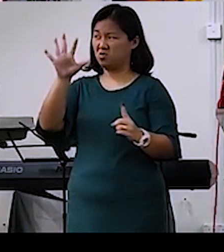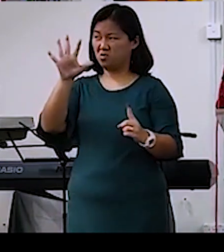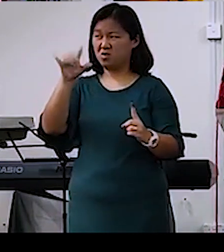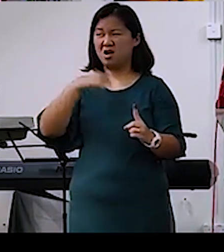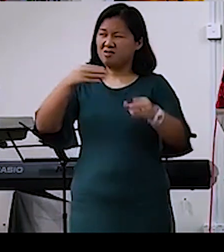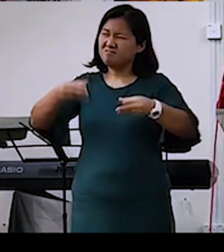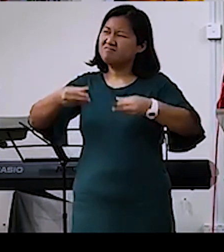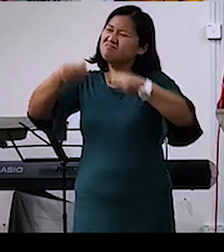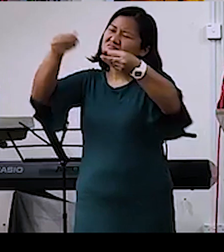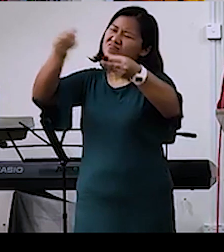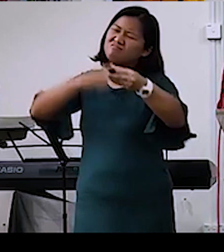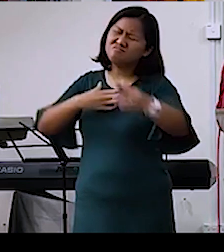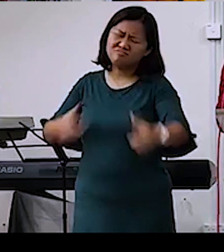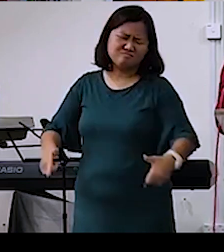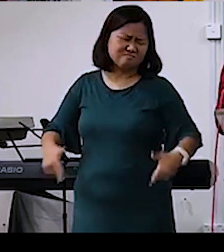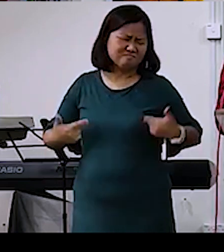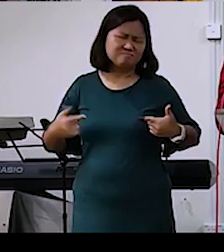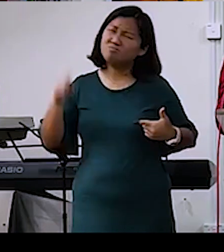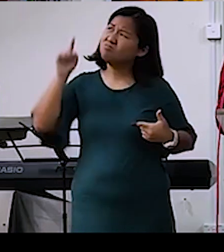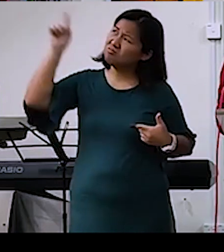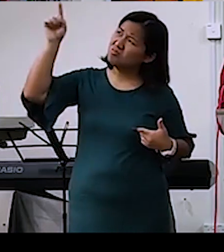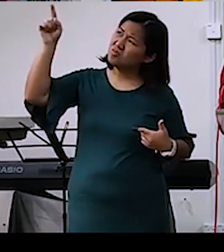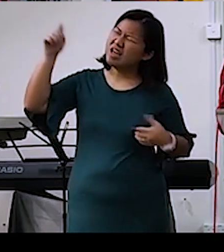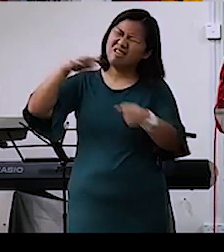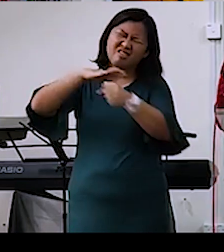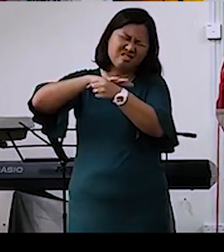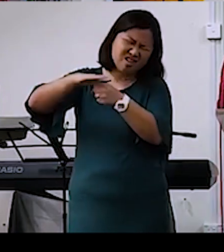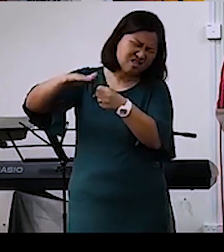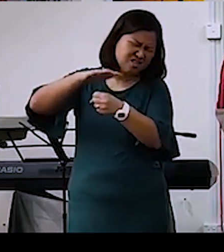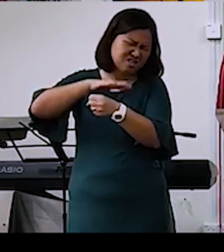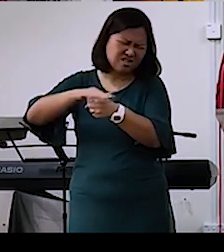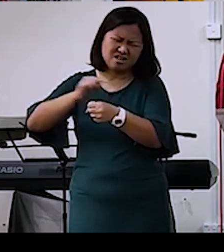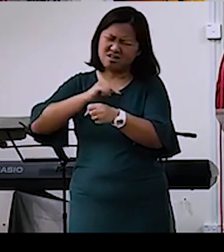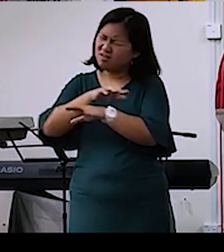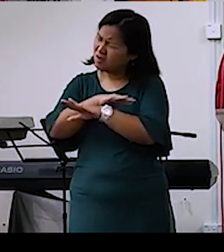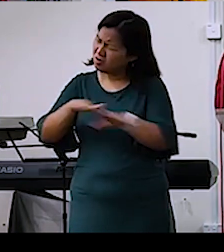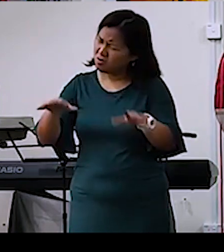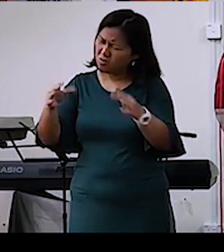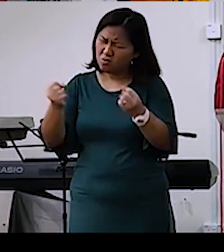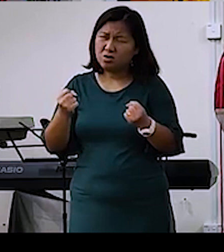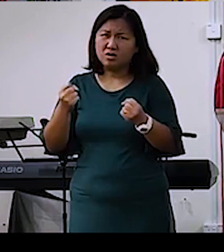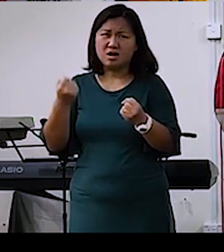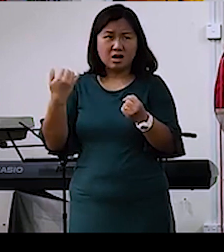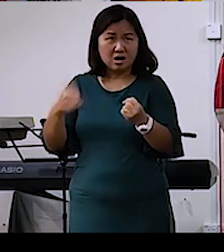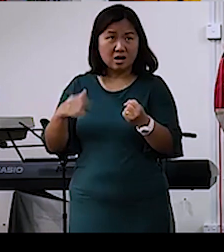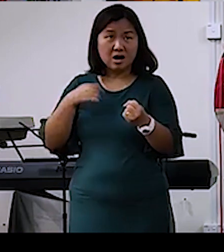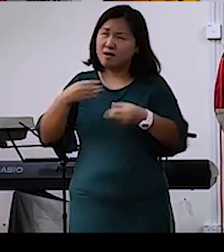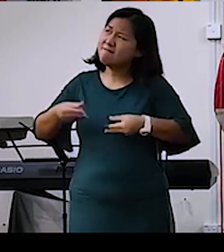I give my life to you and not doing things my way. I don't know anymore. I can't do it anymore. So when I gave my life to